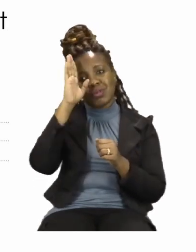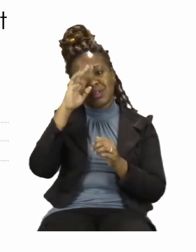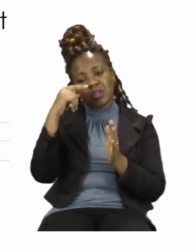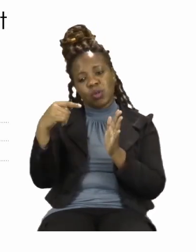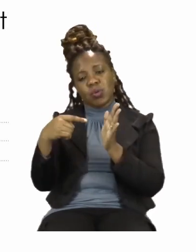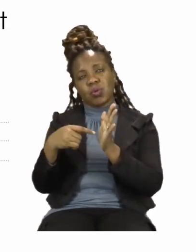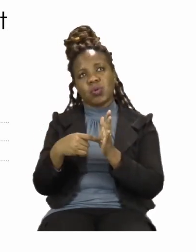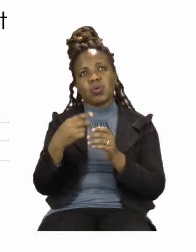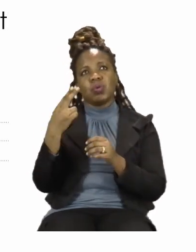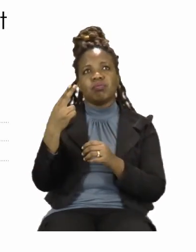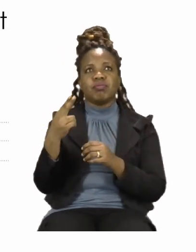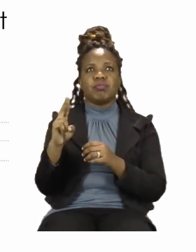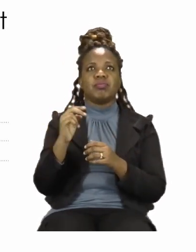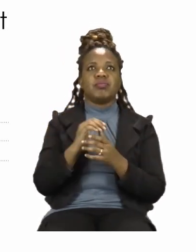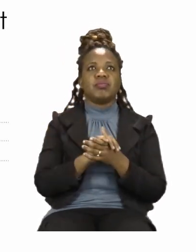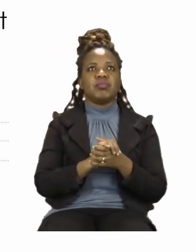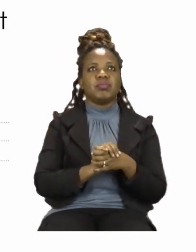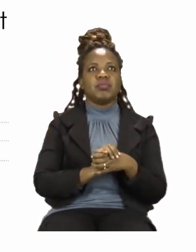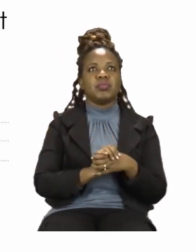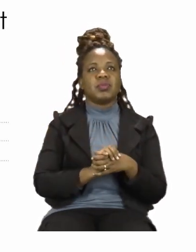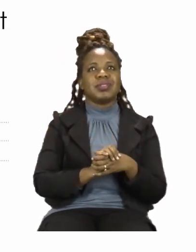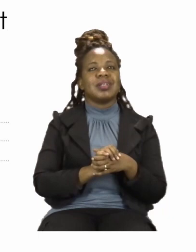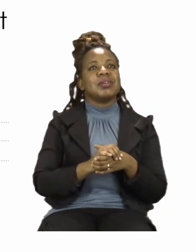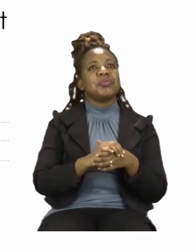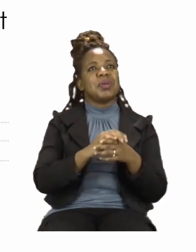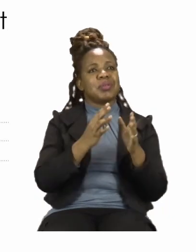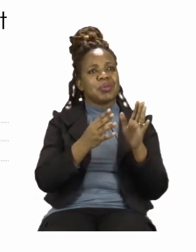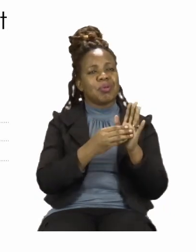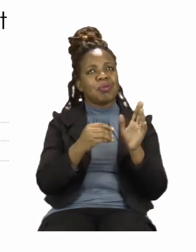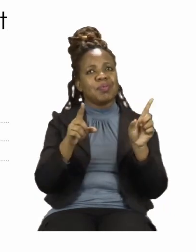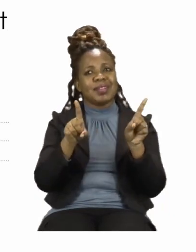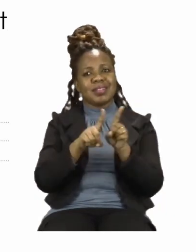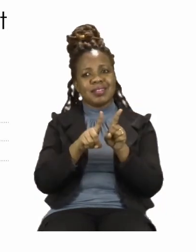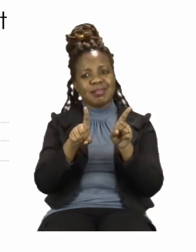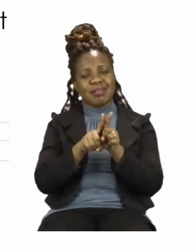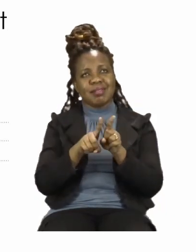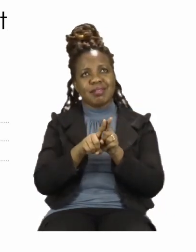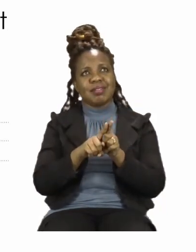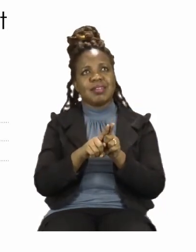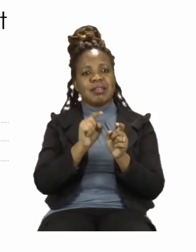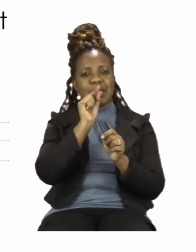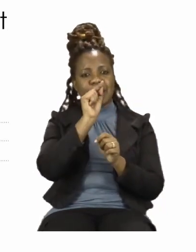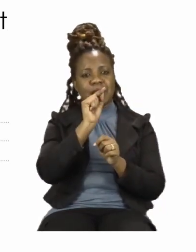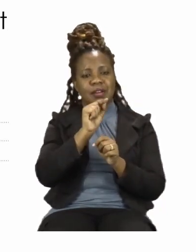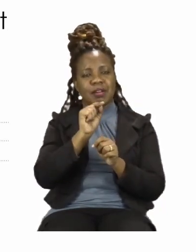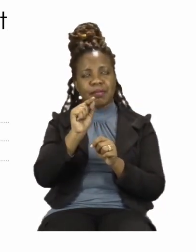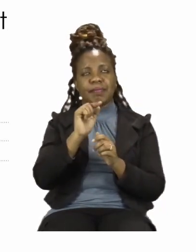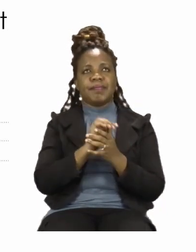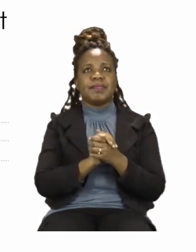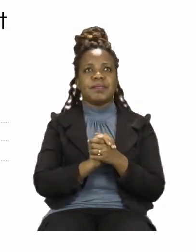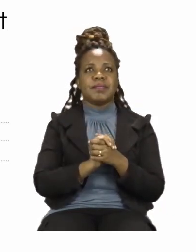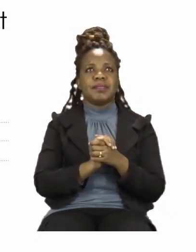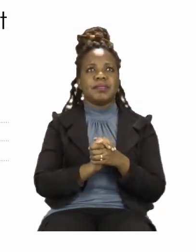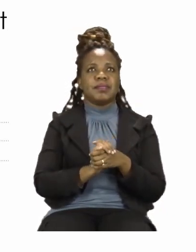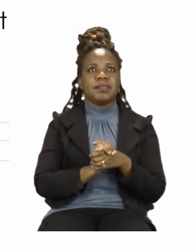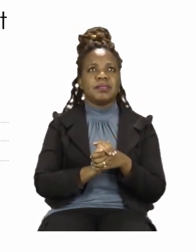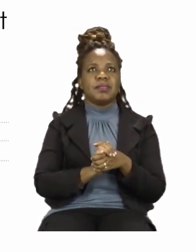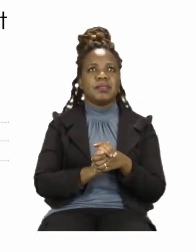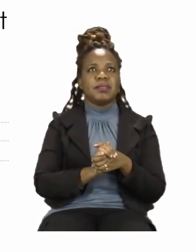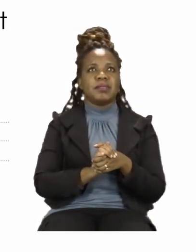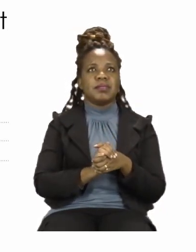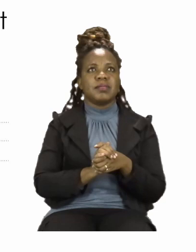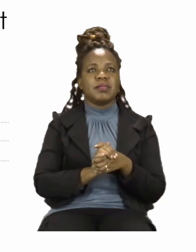make all your small letters the same size. As for your capital letters, they need to touch the